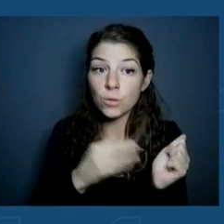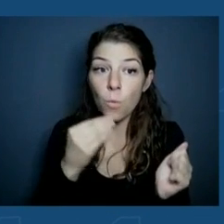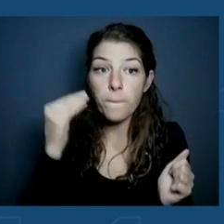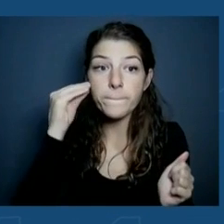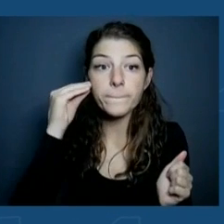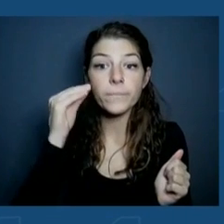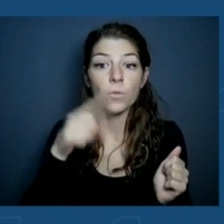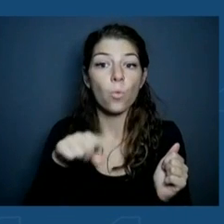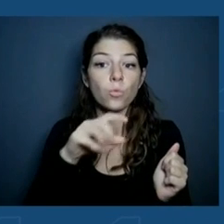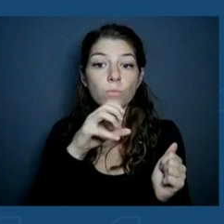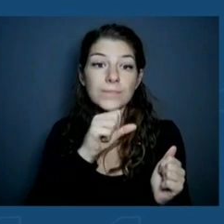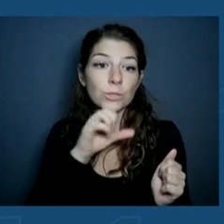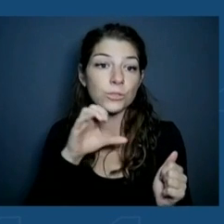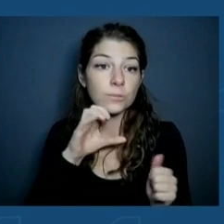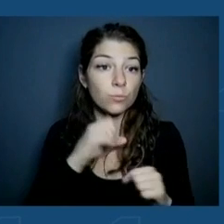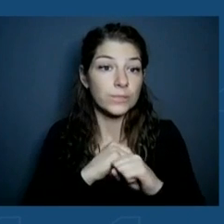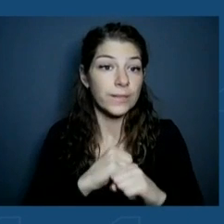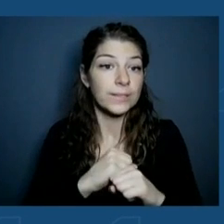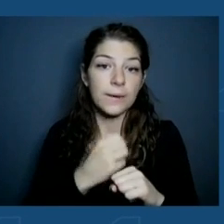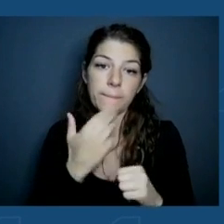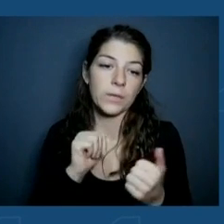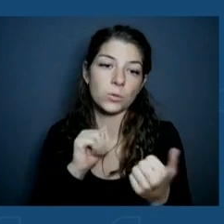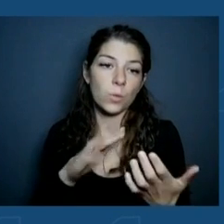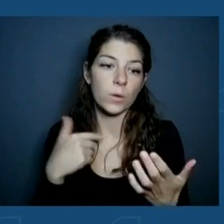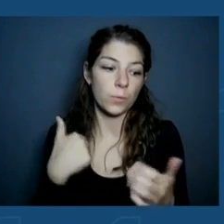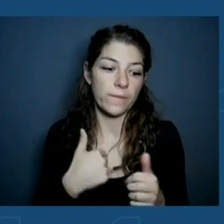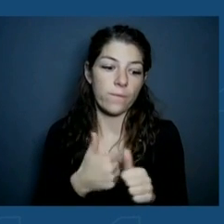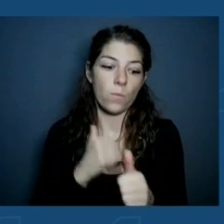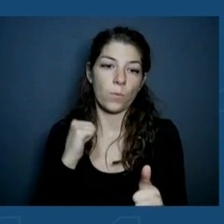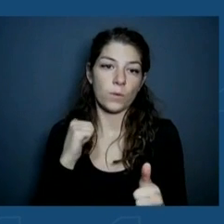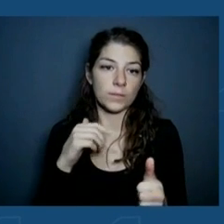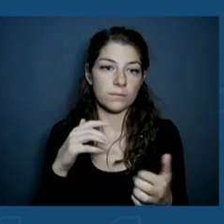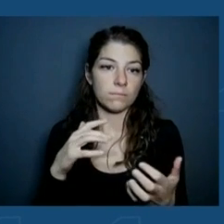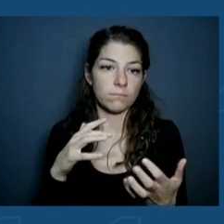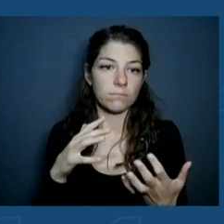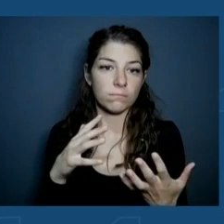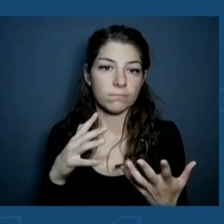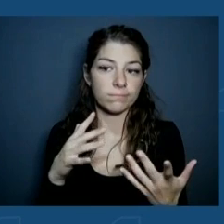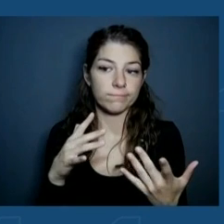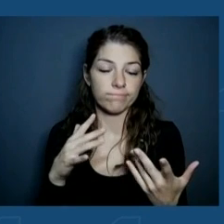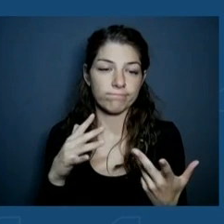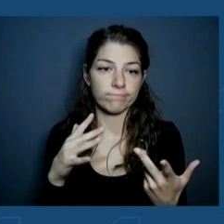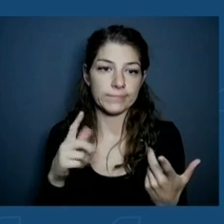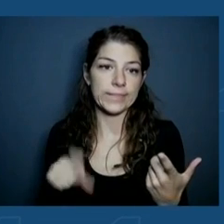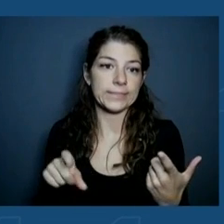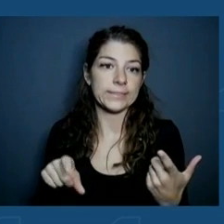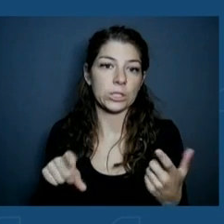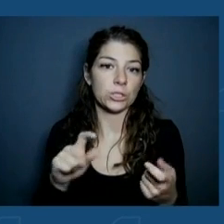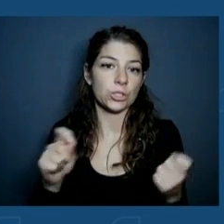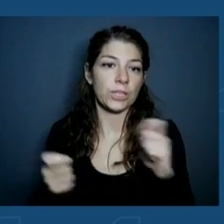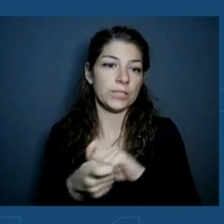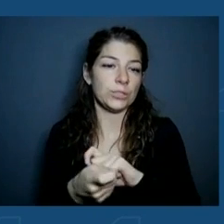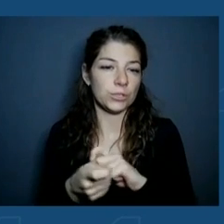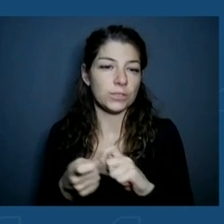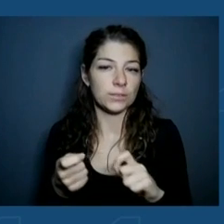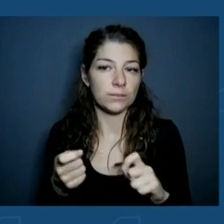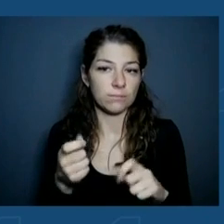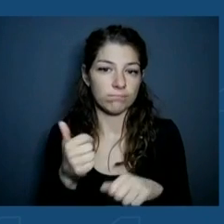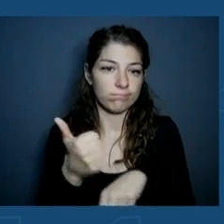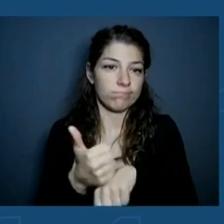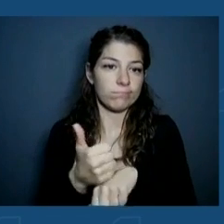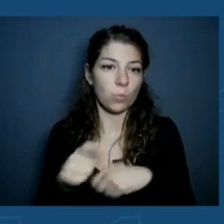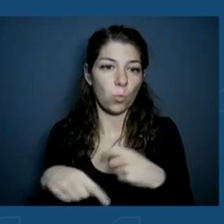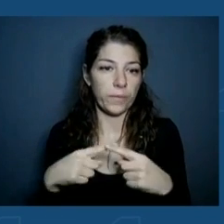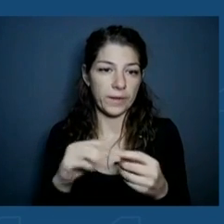protected, that is the best way we can avoid the necessary changes that were in place when the numbers were